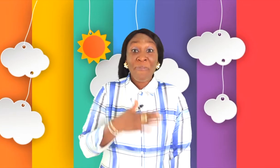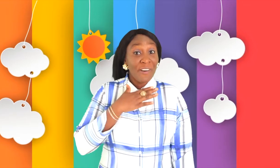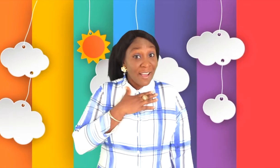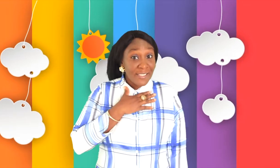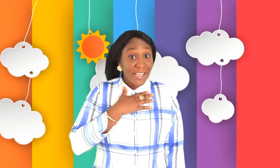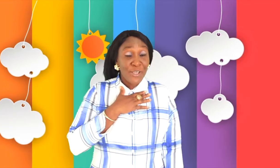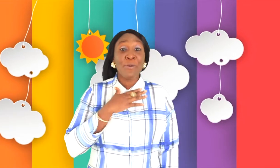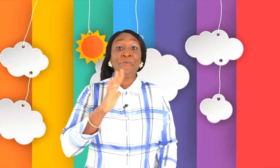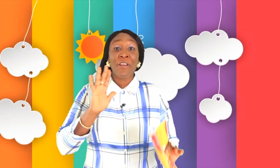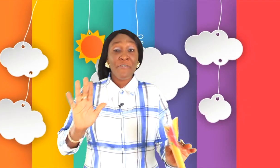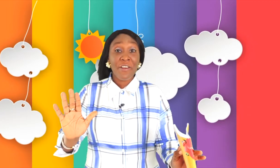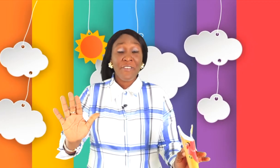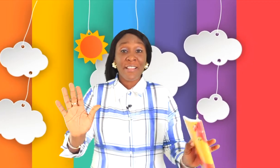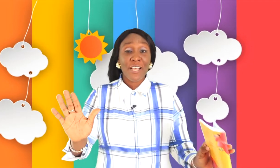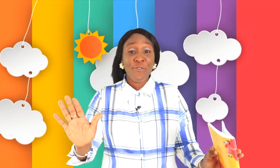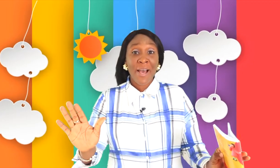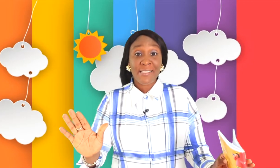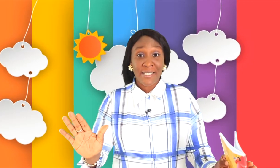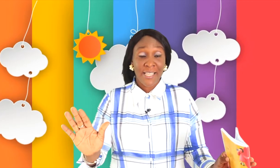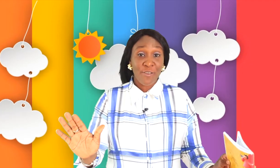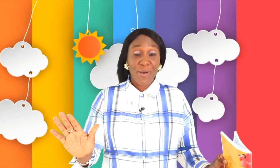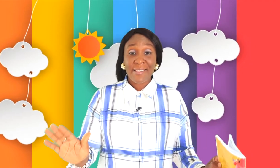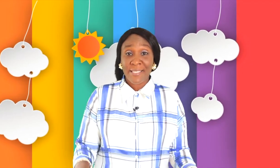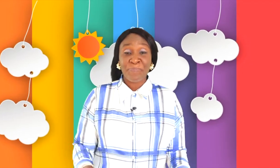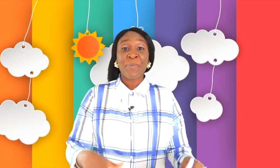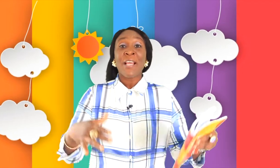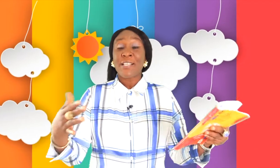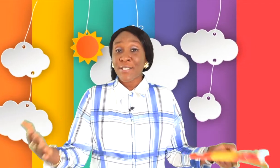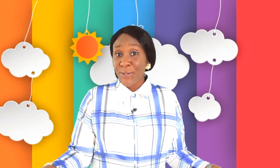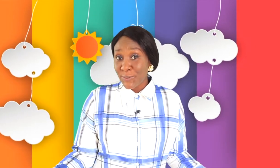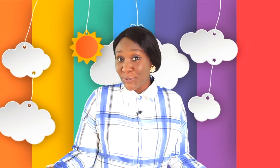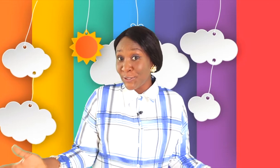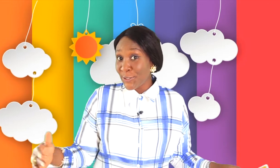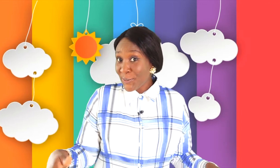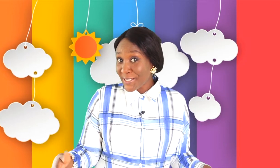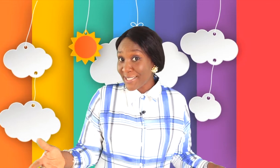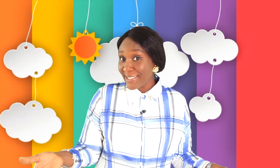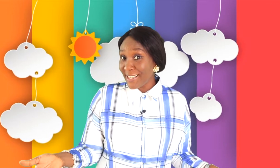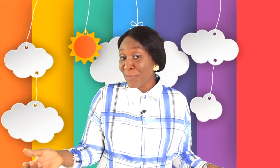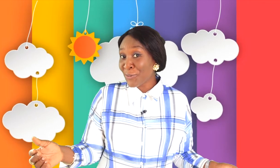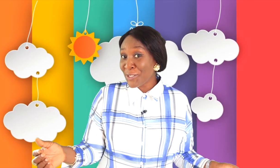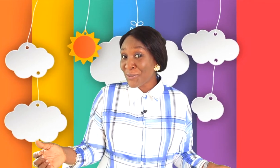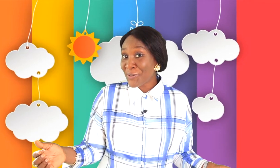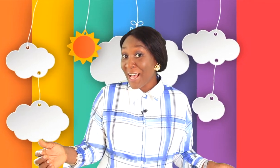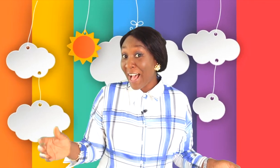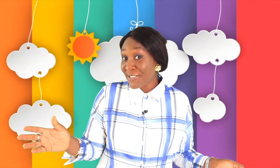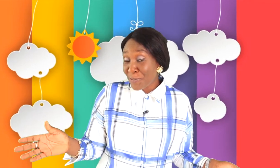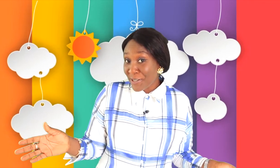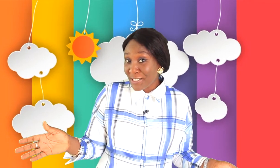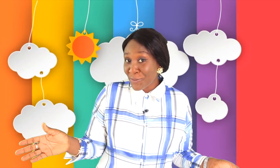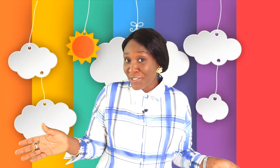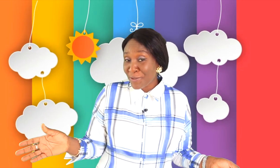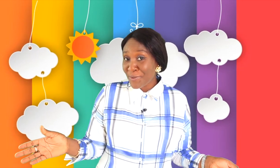Oh, I'm fine. Thank you. I'm very, very fine. Thank you for asking. Thank you for asking. So, you know it's Sunday. What do?